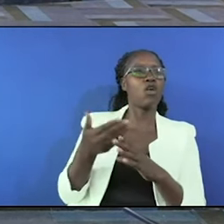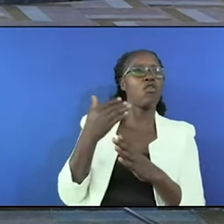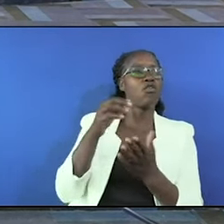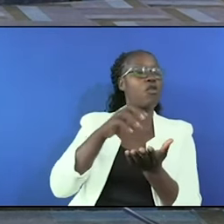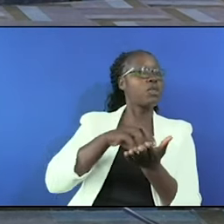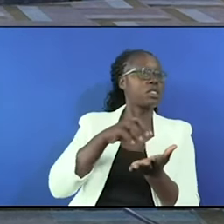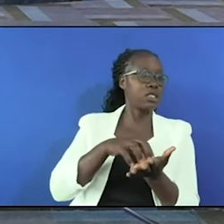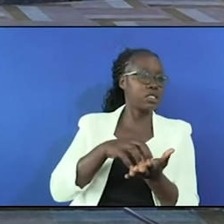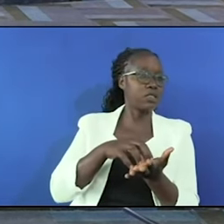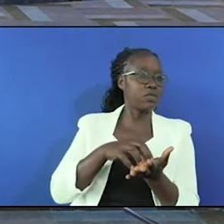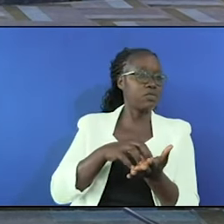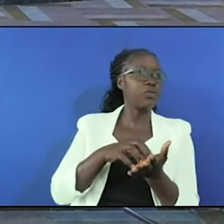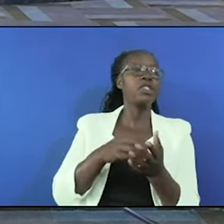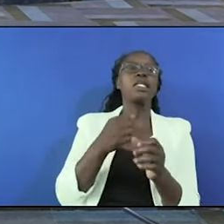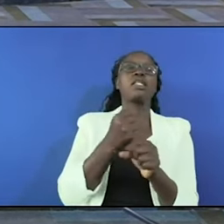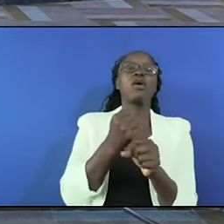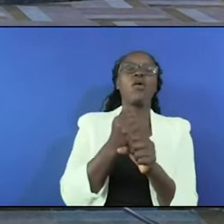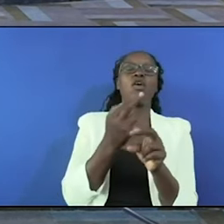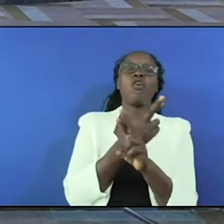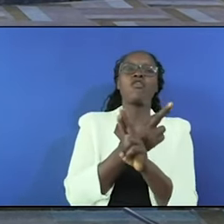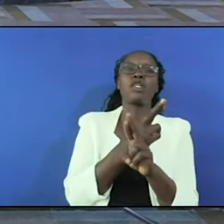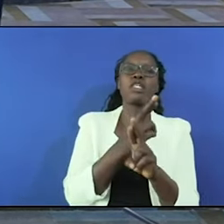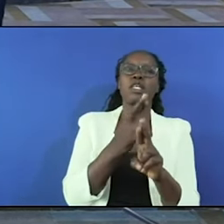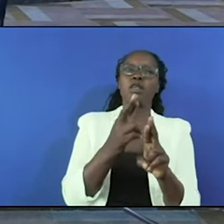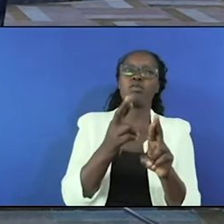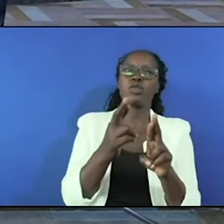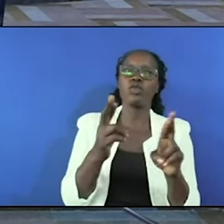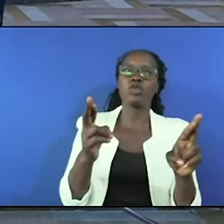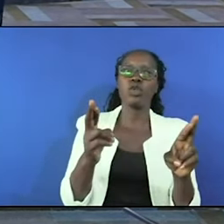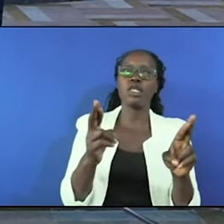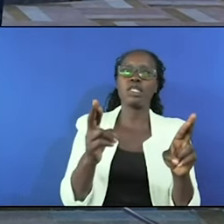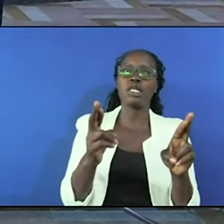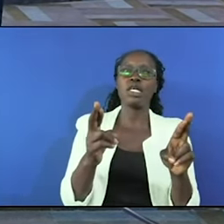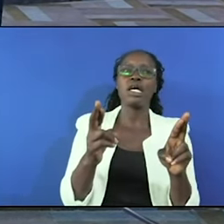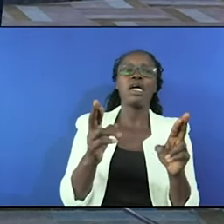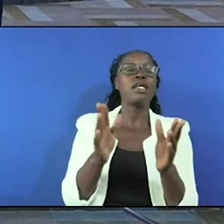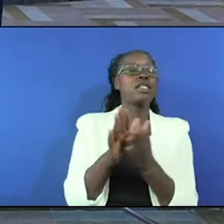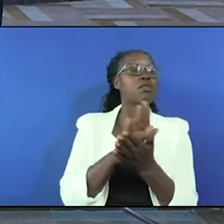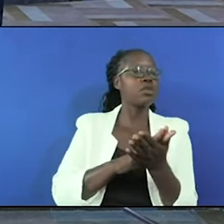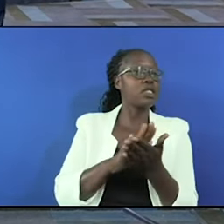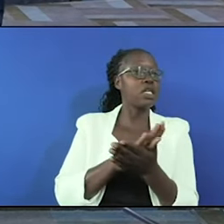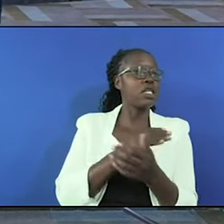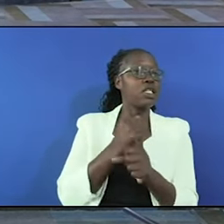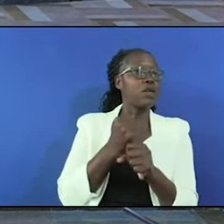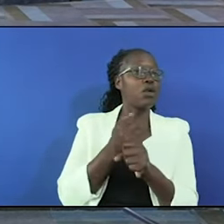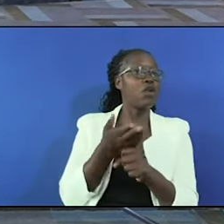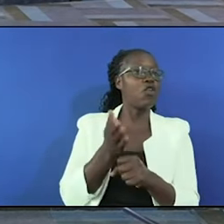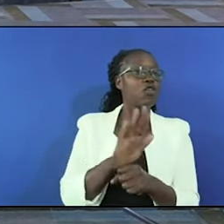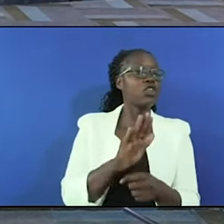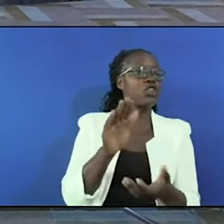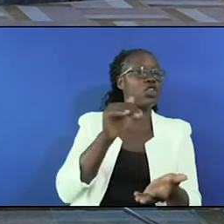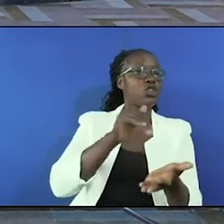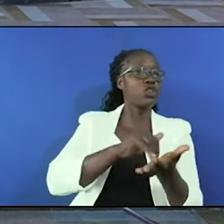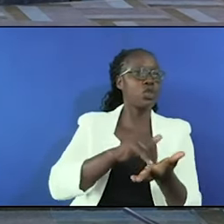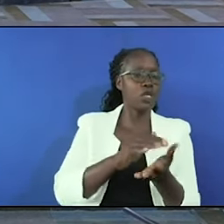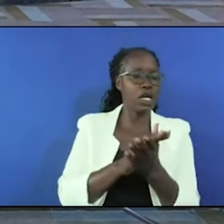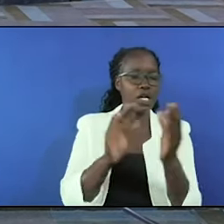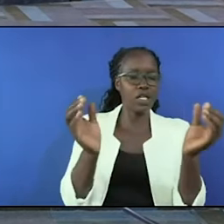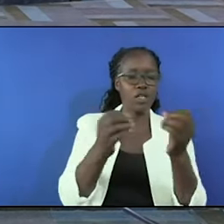former state. The work of redemption is basically the work of restoration.